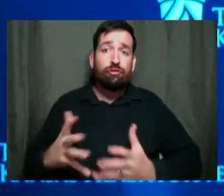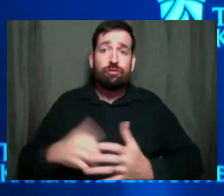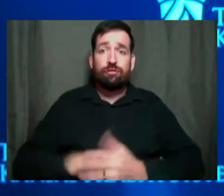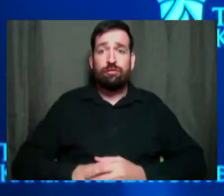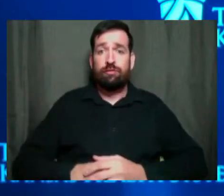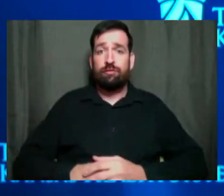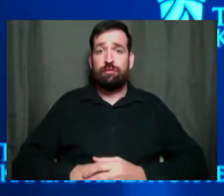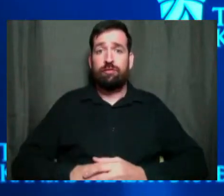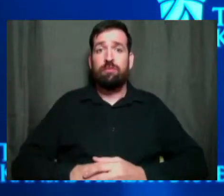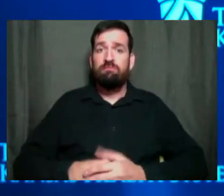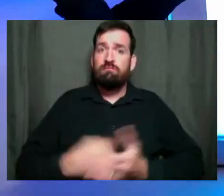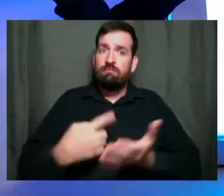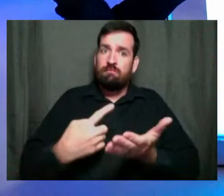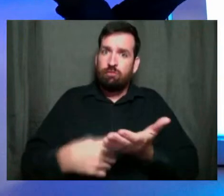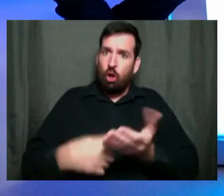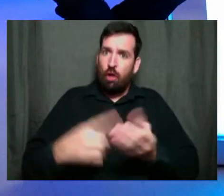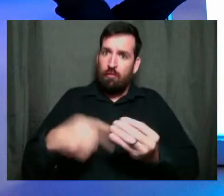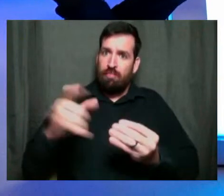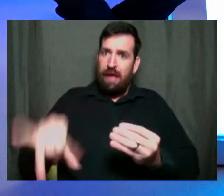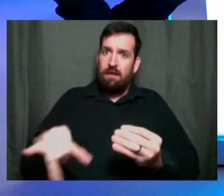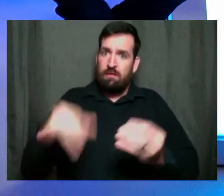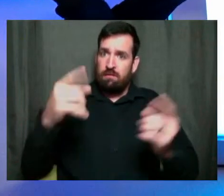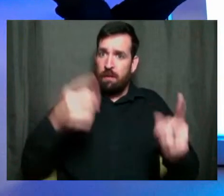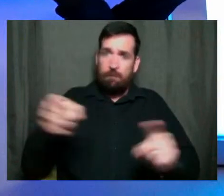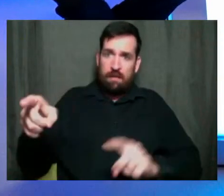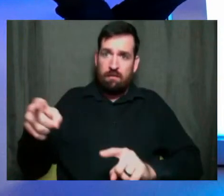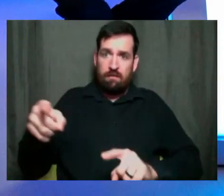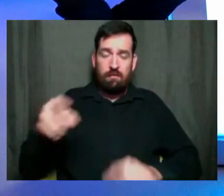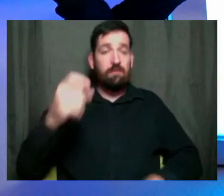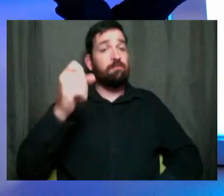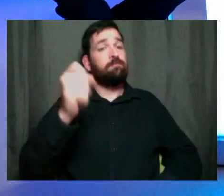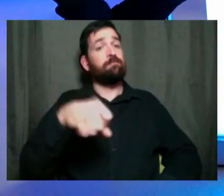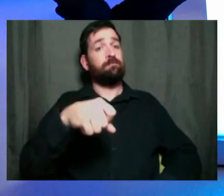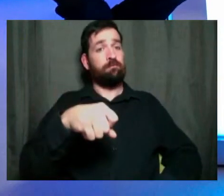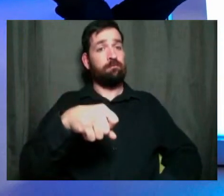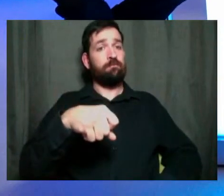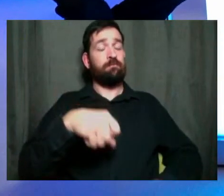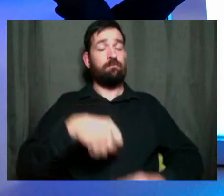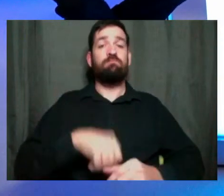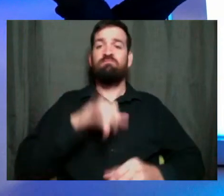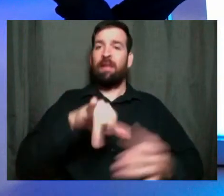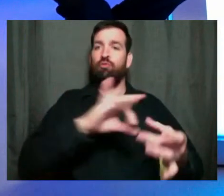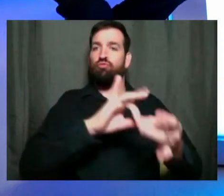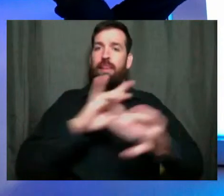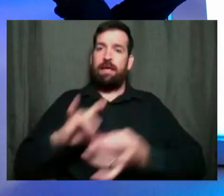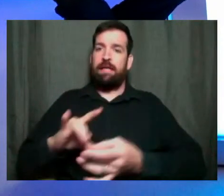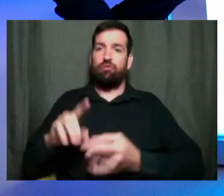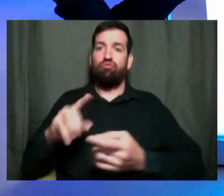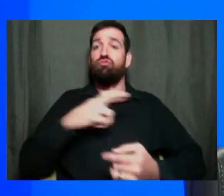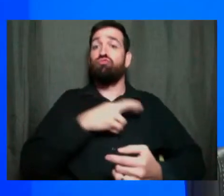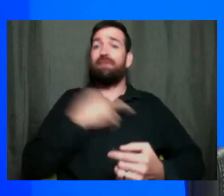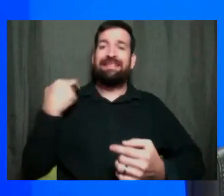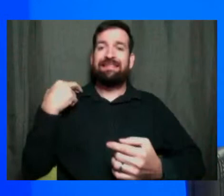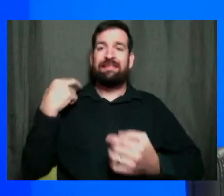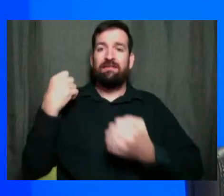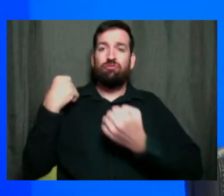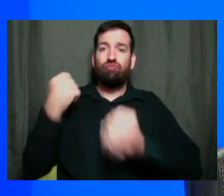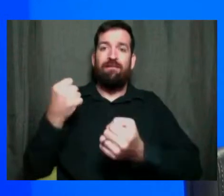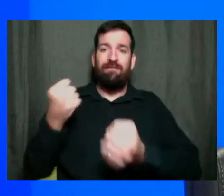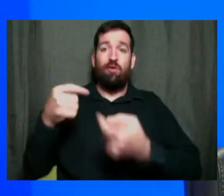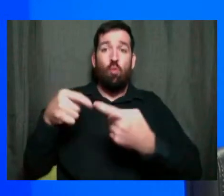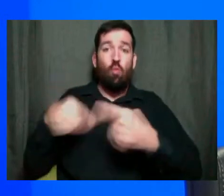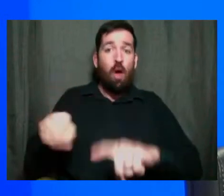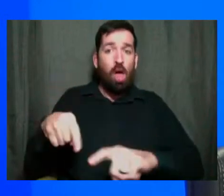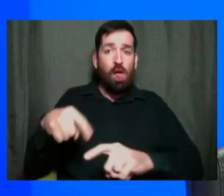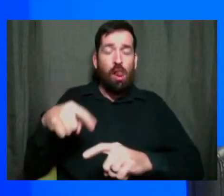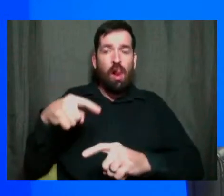talk a little bit how that kind of stuff came about. Well, that actually was directly related to the risk of driving while sleepy. And there were several